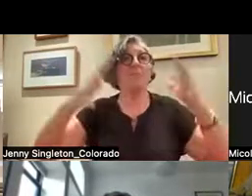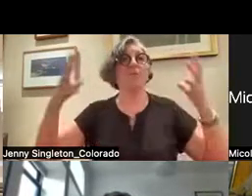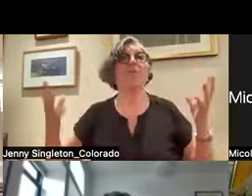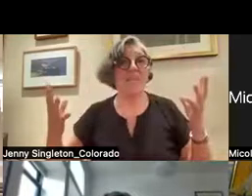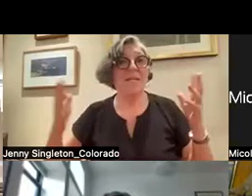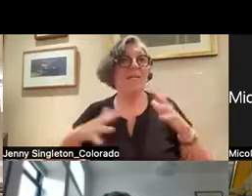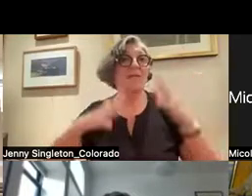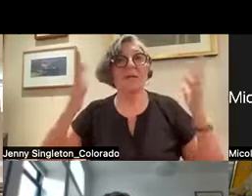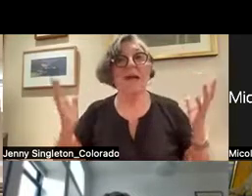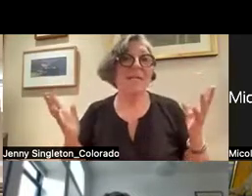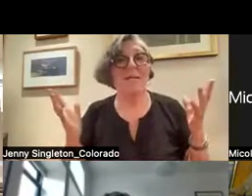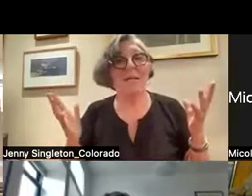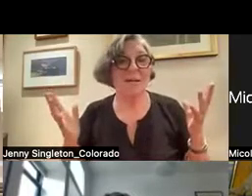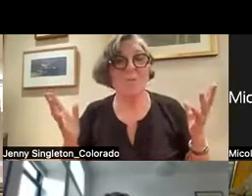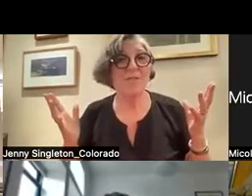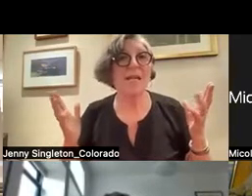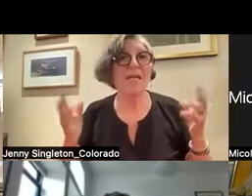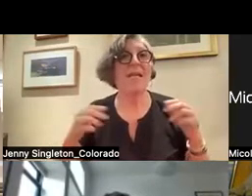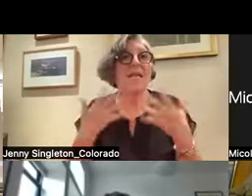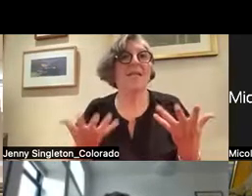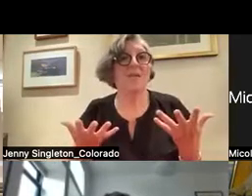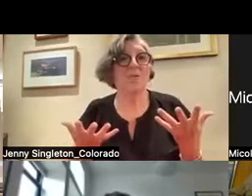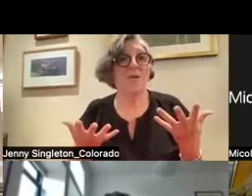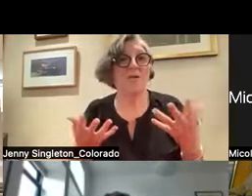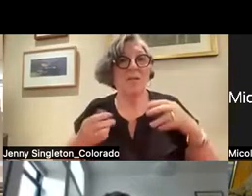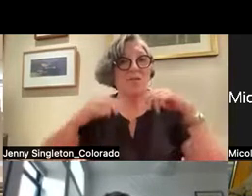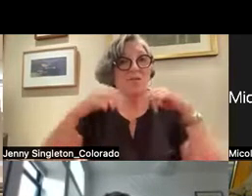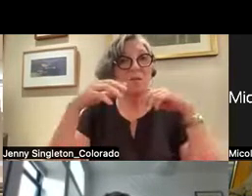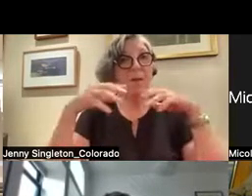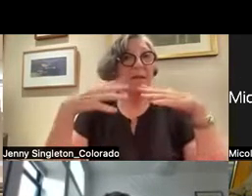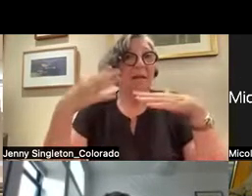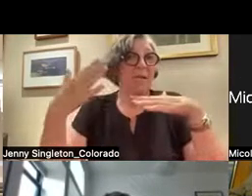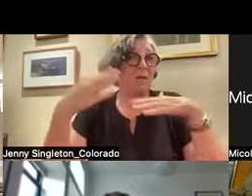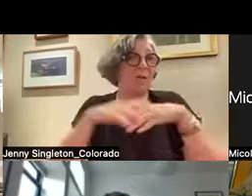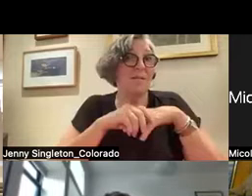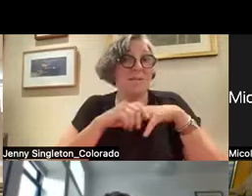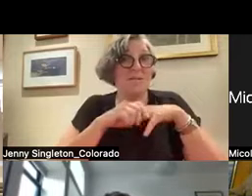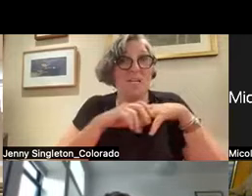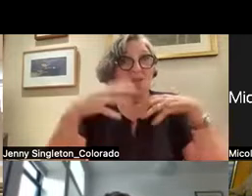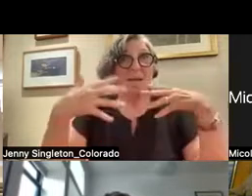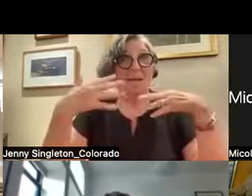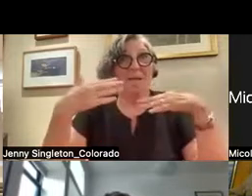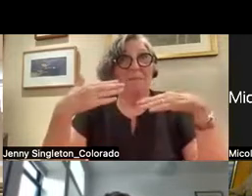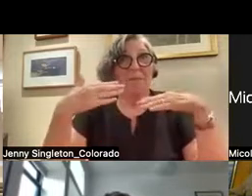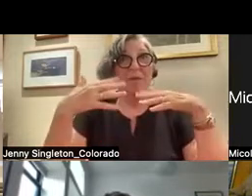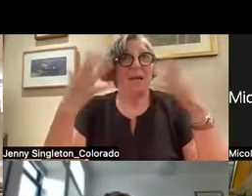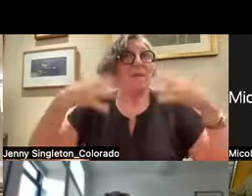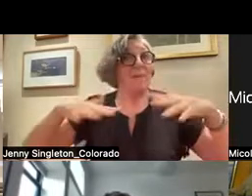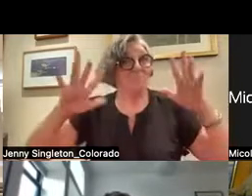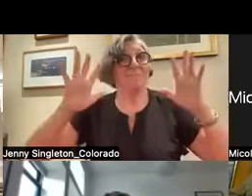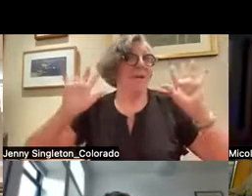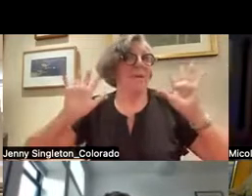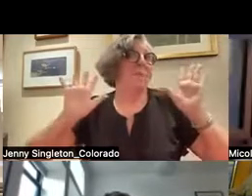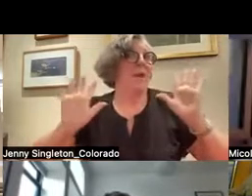and then boosted it to a 90, 100% in his own usage. So there's a suggestion that there may